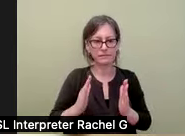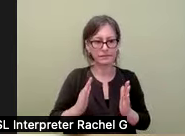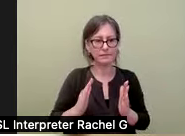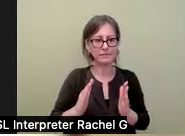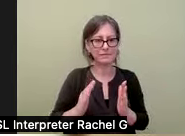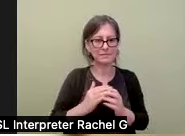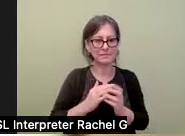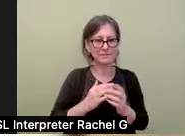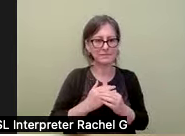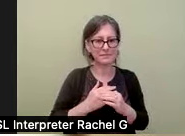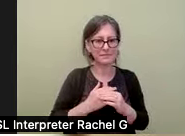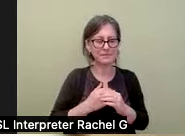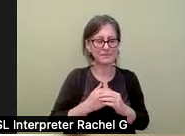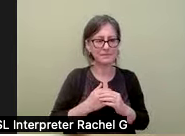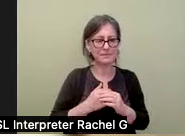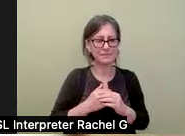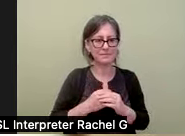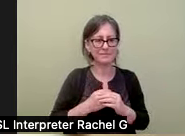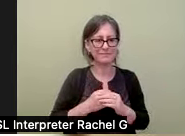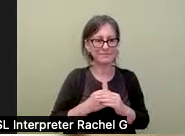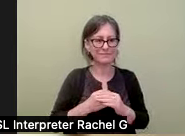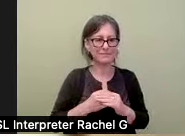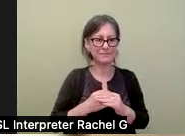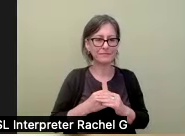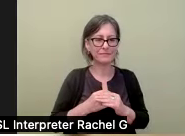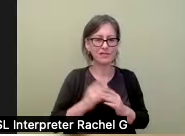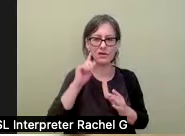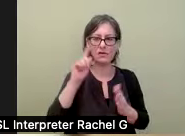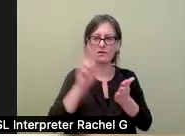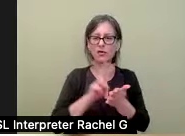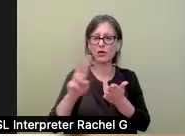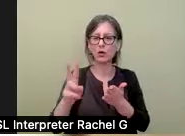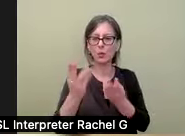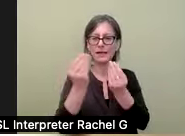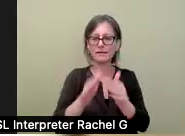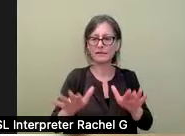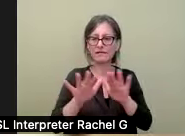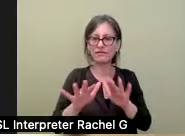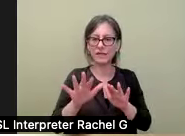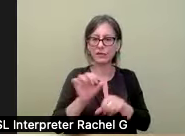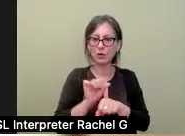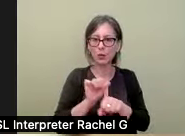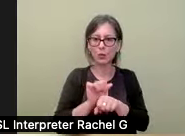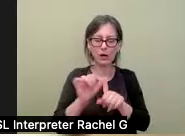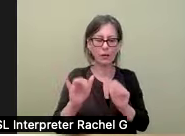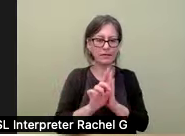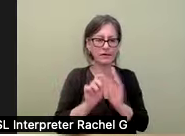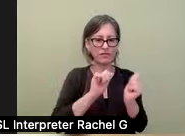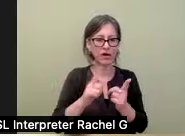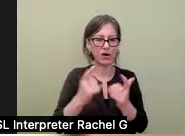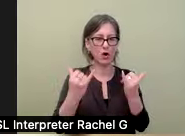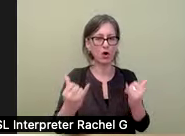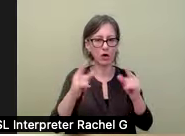please. So during about 2 weeks of field work, we identified all existing tsunami